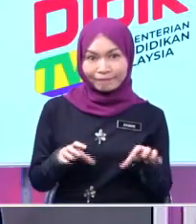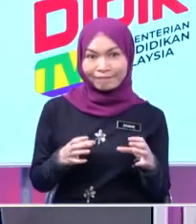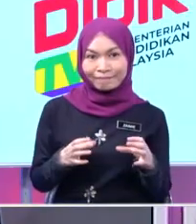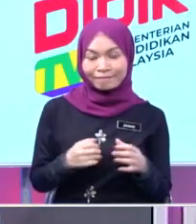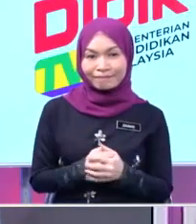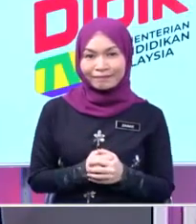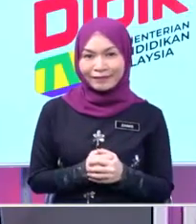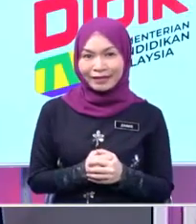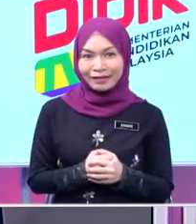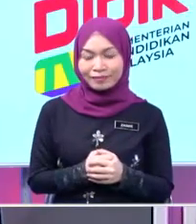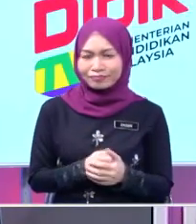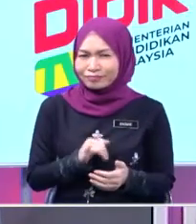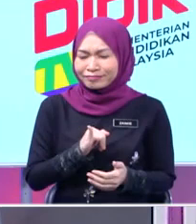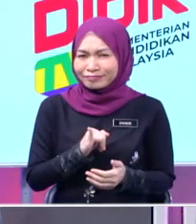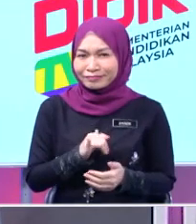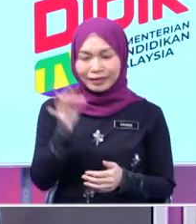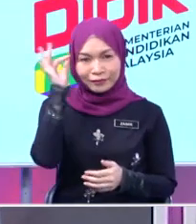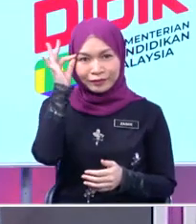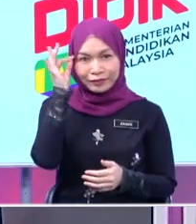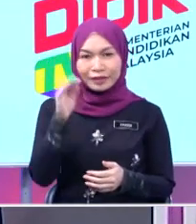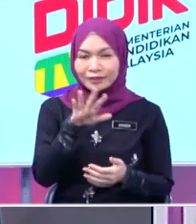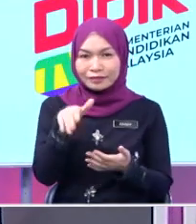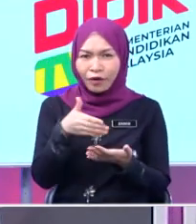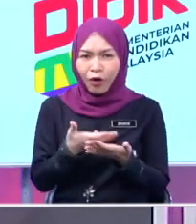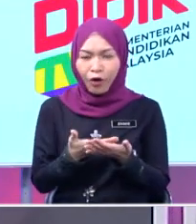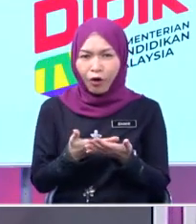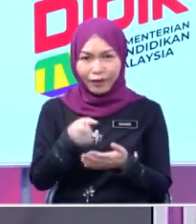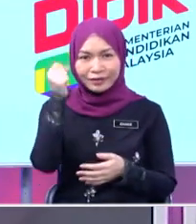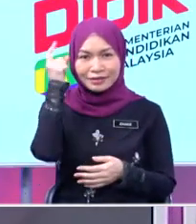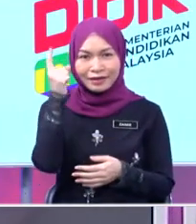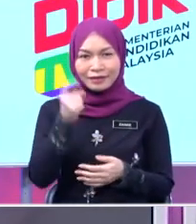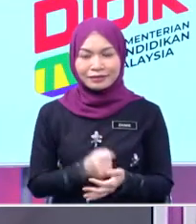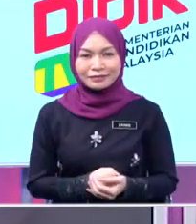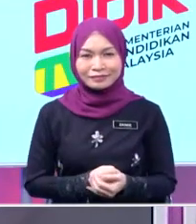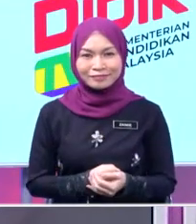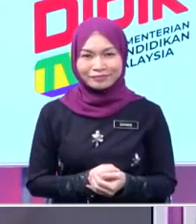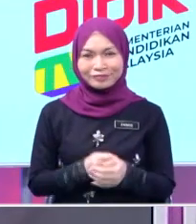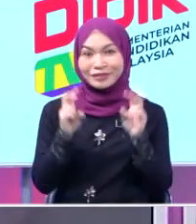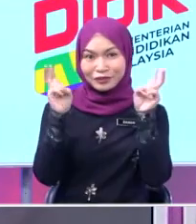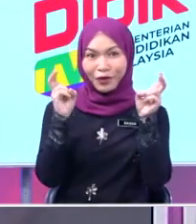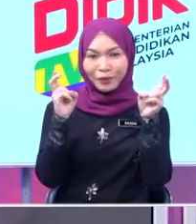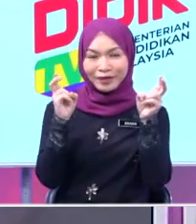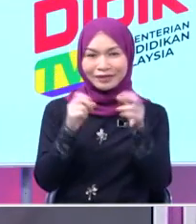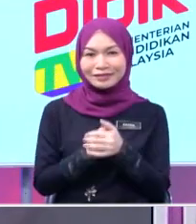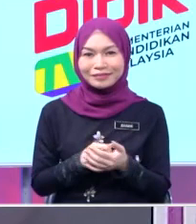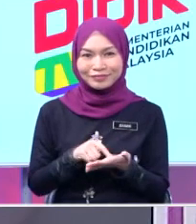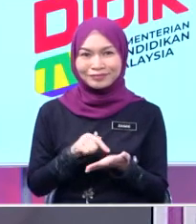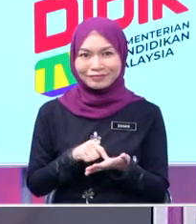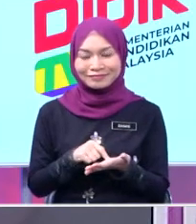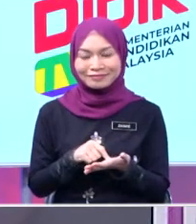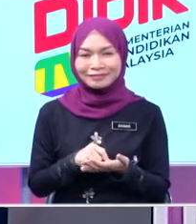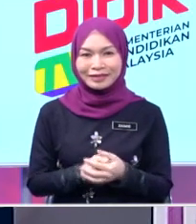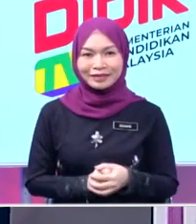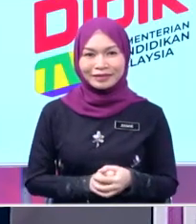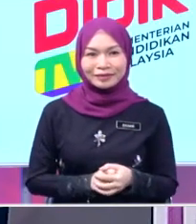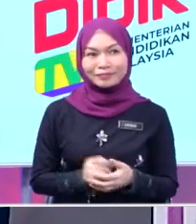quite clear that pupils, the main thing that you need to remember is to be clear on your topic itself. Right. Okay? All